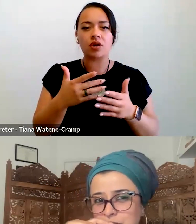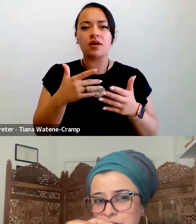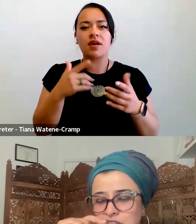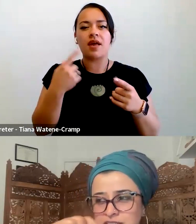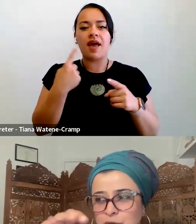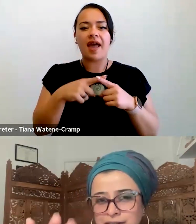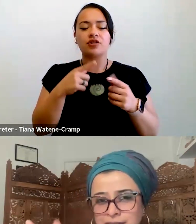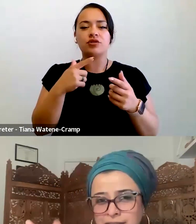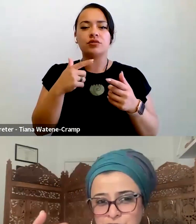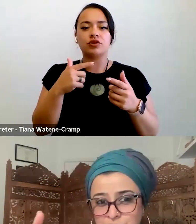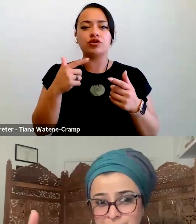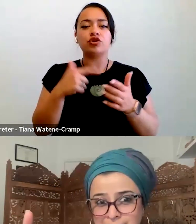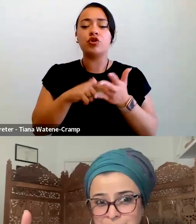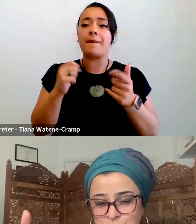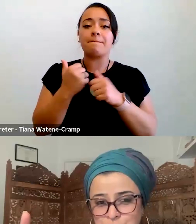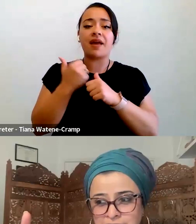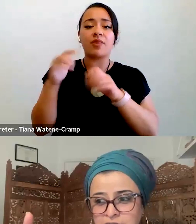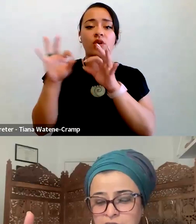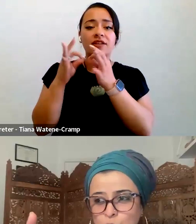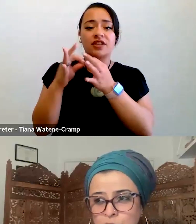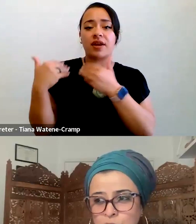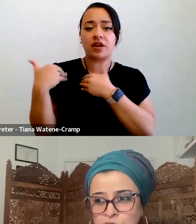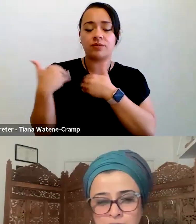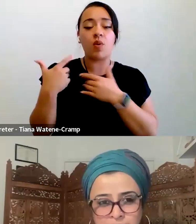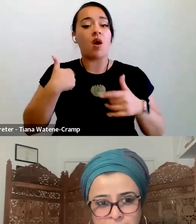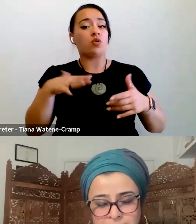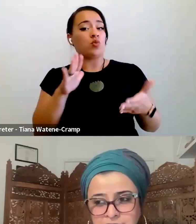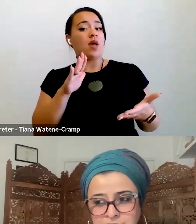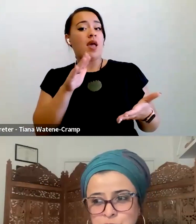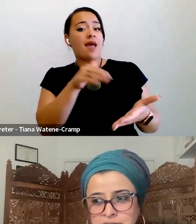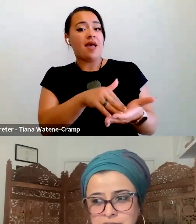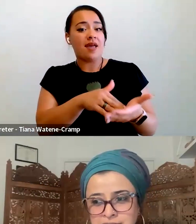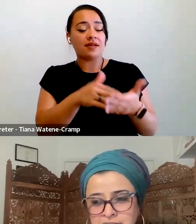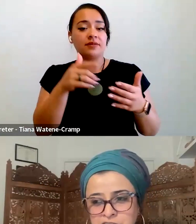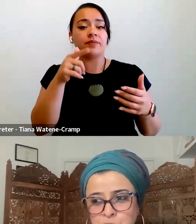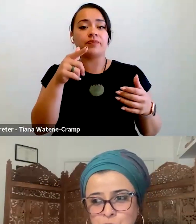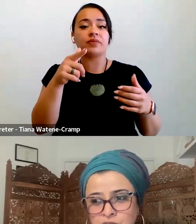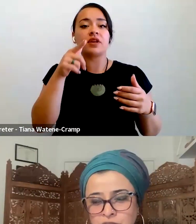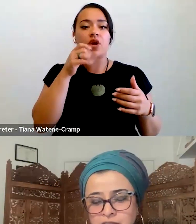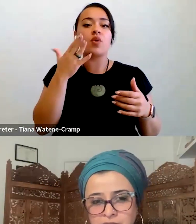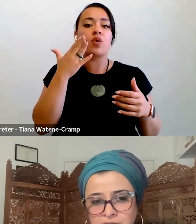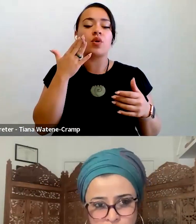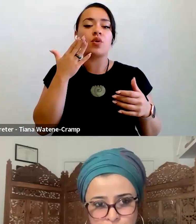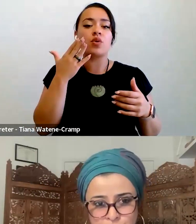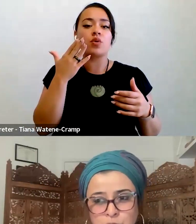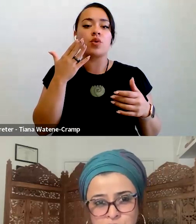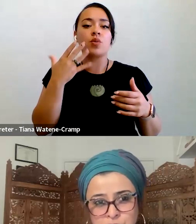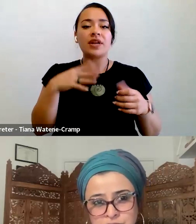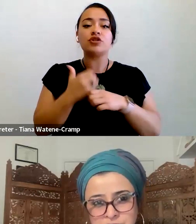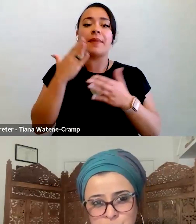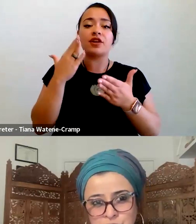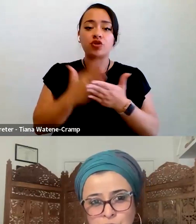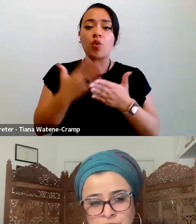to account. But I should just quickly add, if I can, when we do make that ask, it should be done in tandem with having people